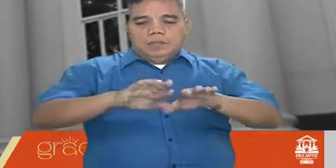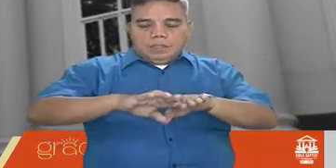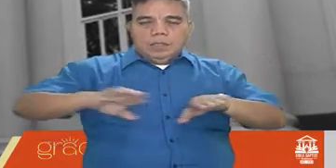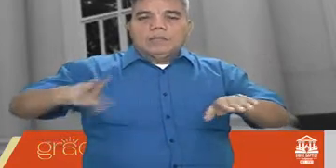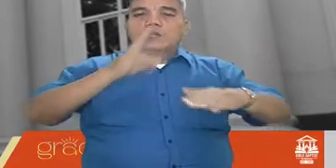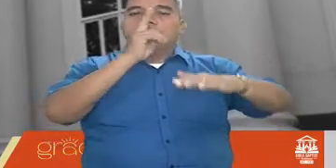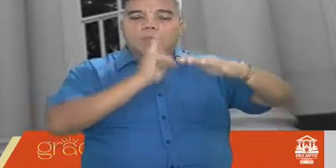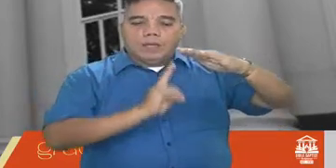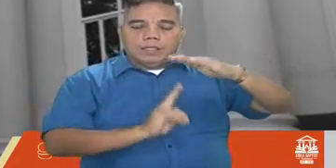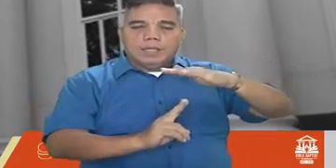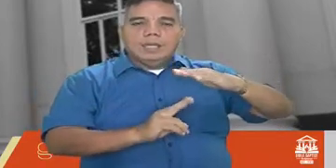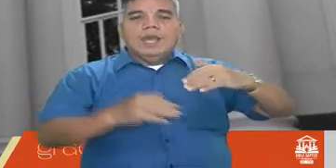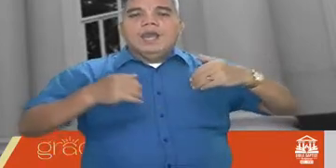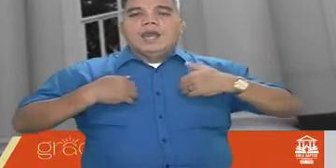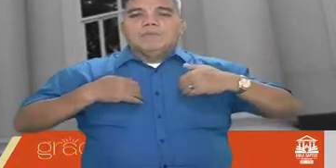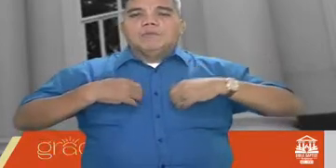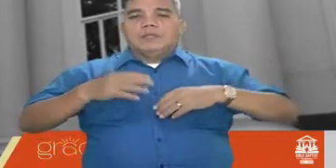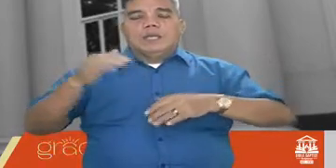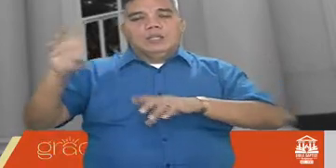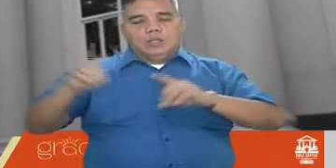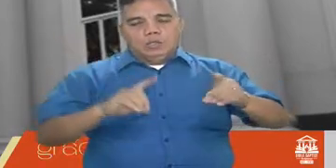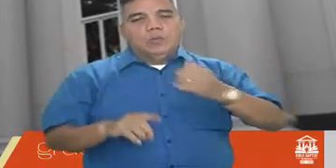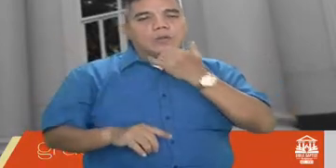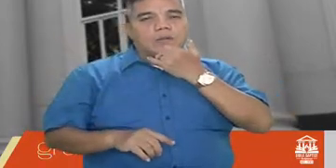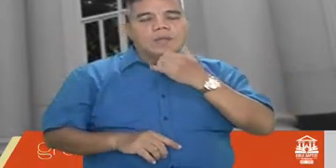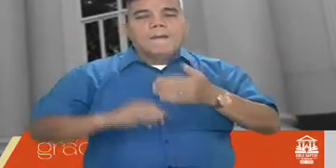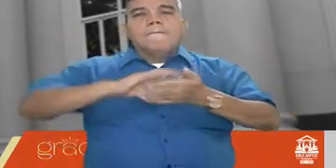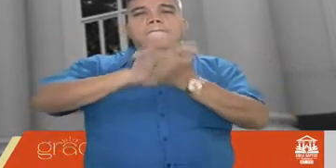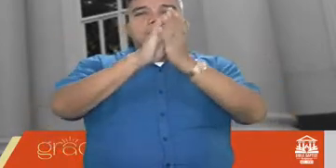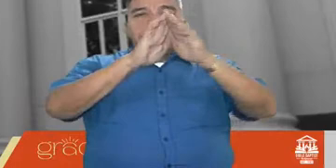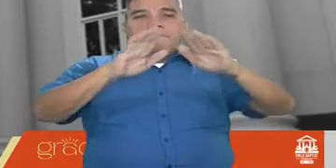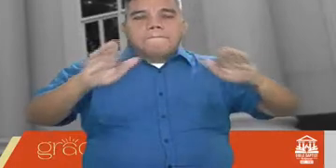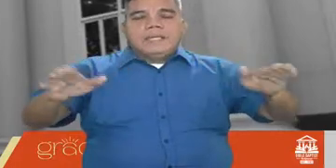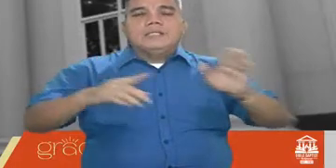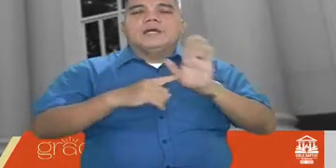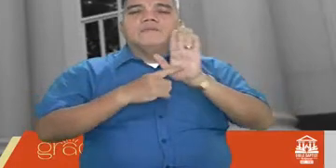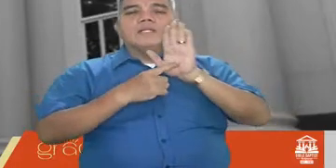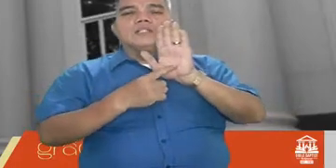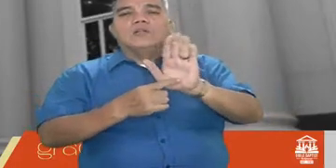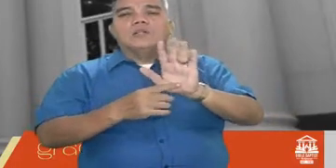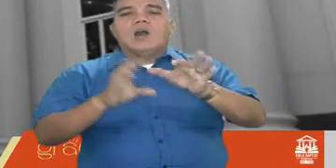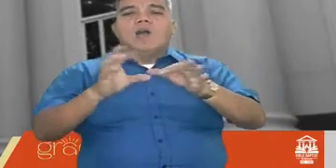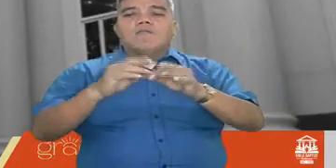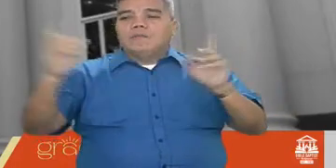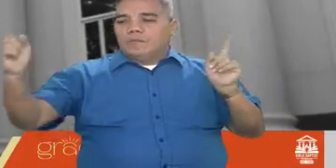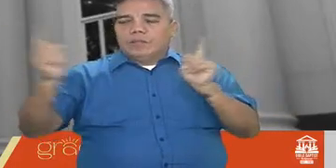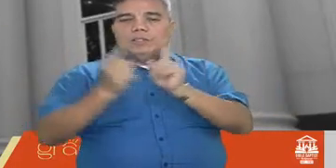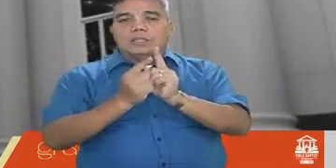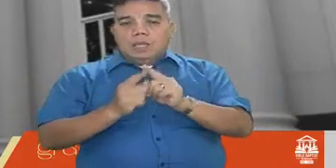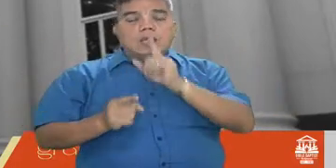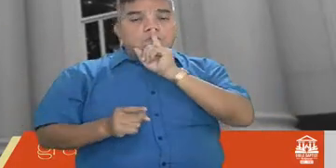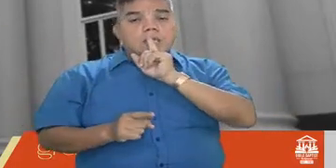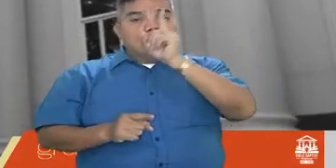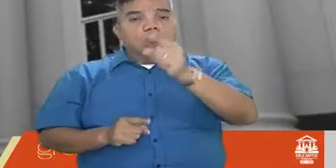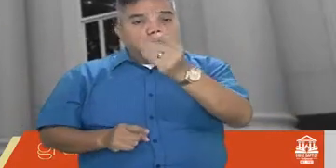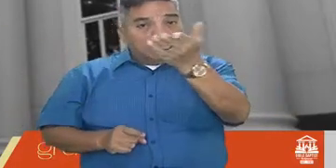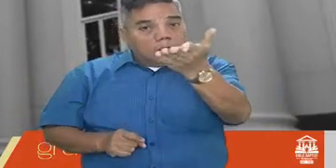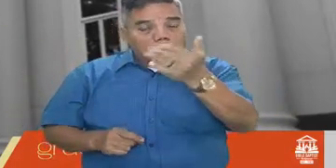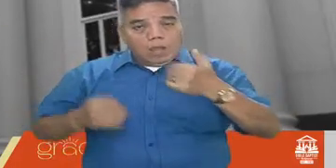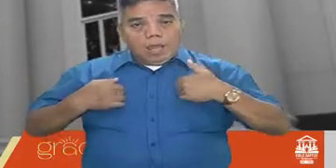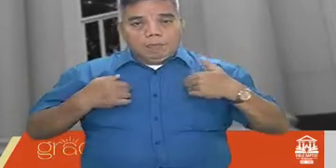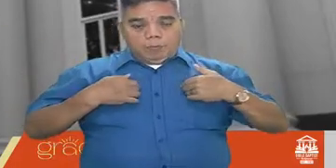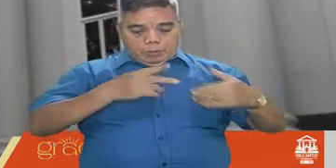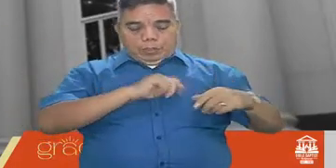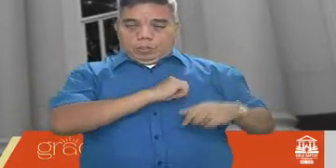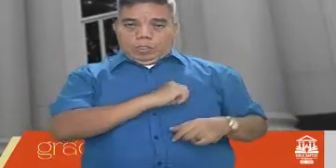Allowance for humility, allowance for mistakes. Peace as a result of reconciliation. Kay tinuod yun, kung doon na kay